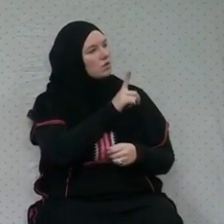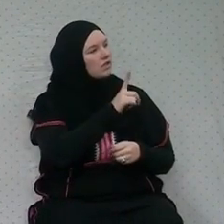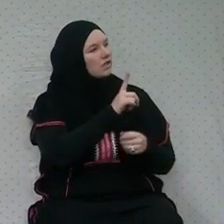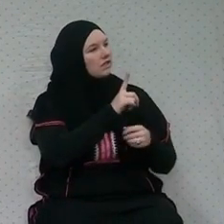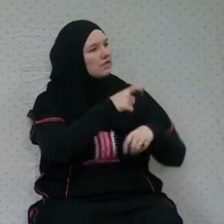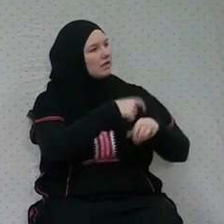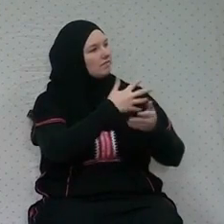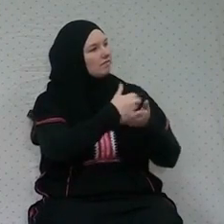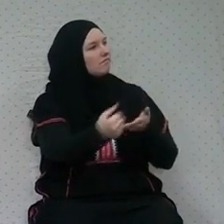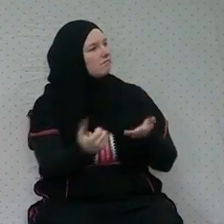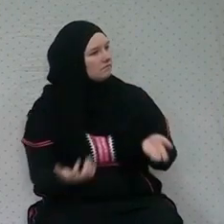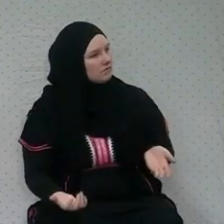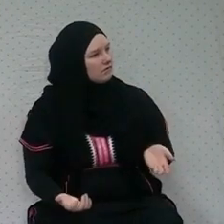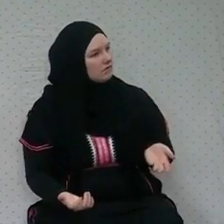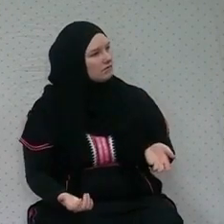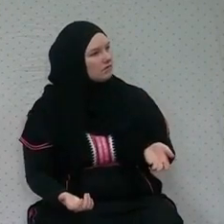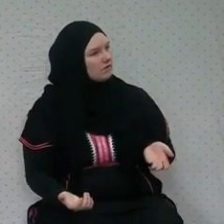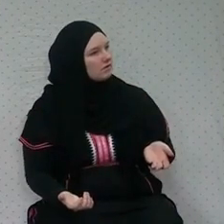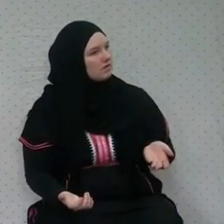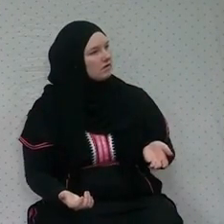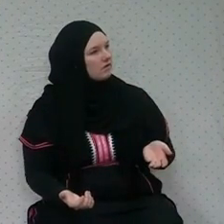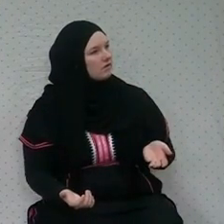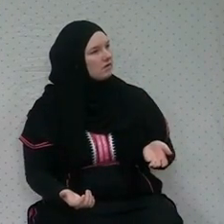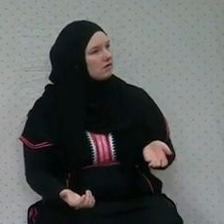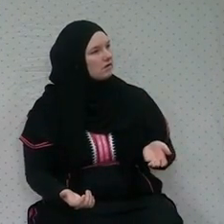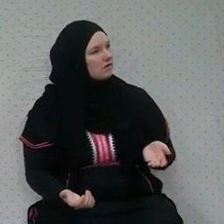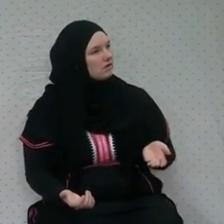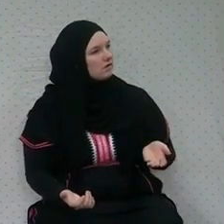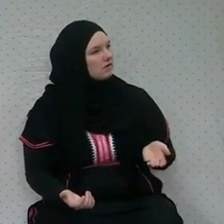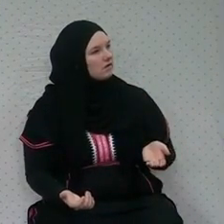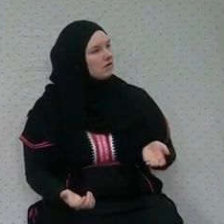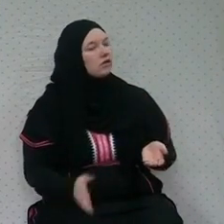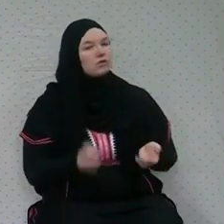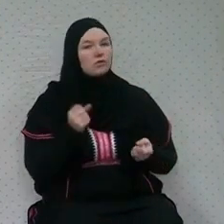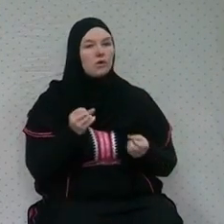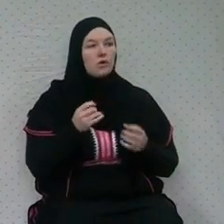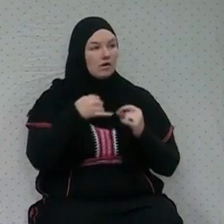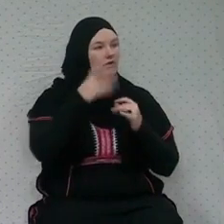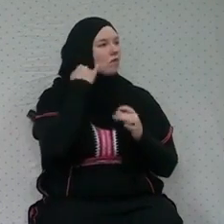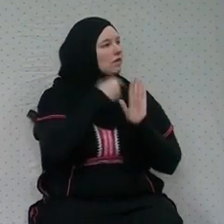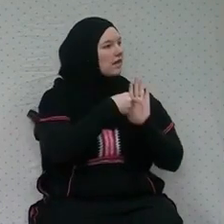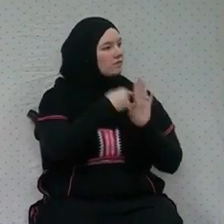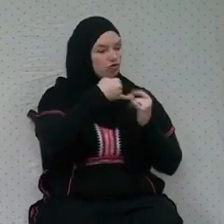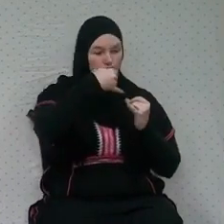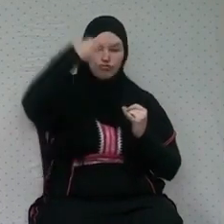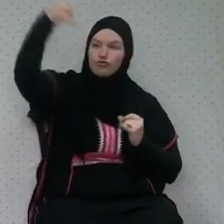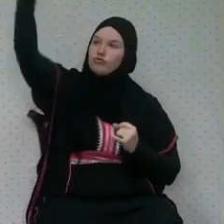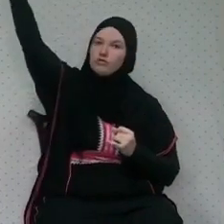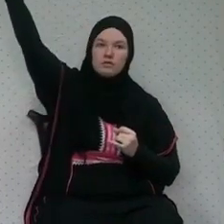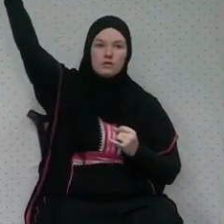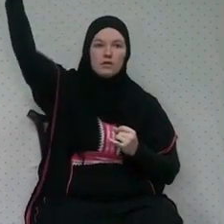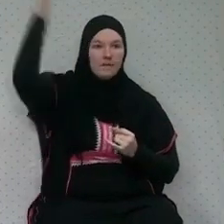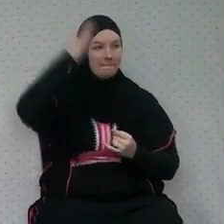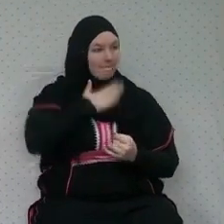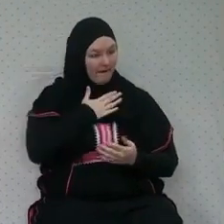One side of it is in your hand, and the other side is in the hands of Allah subhanahu wa ta'ala. That string is getting only